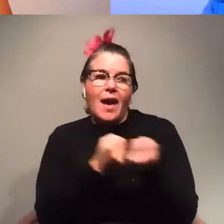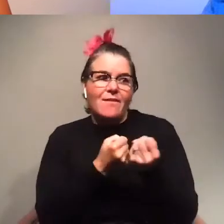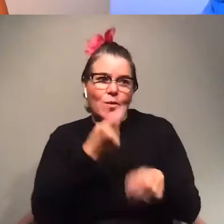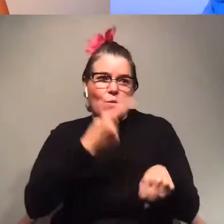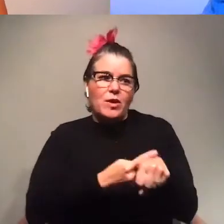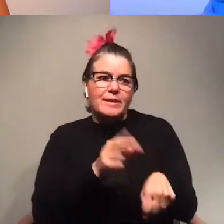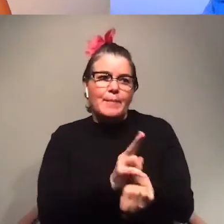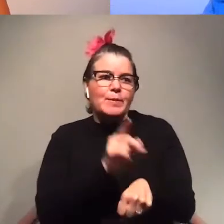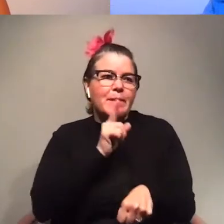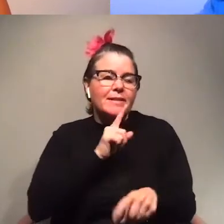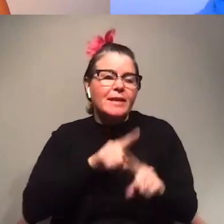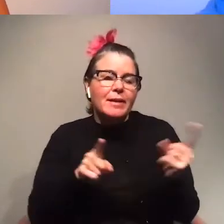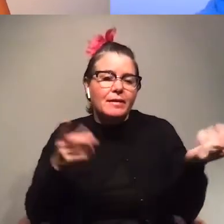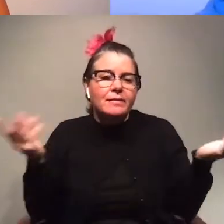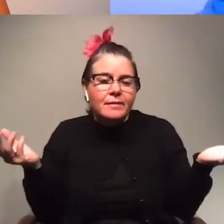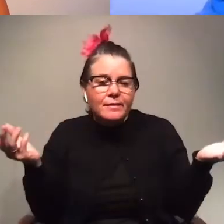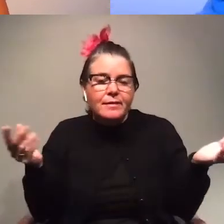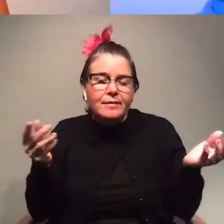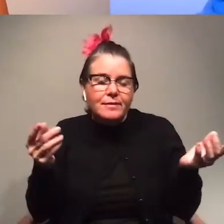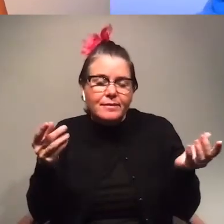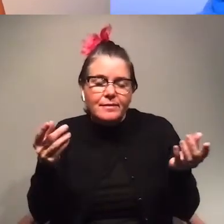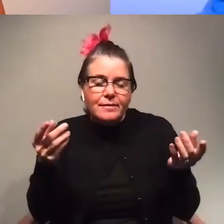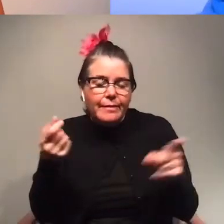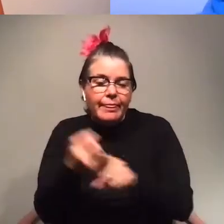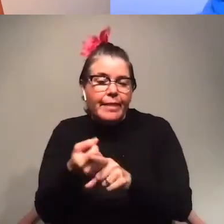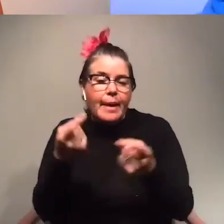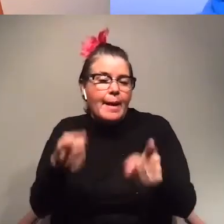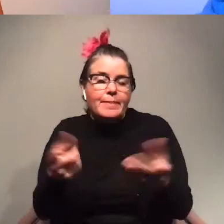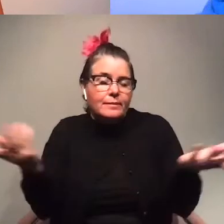plastic, but like, you know, things happen. It's